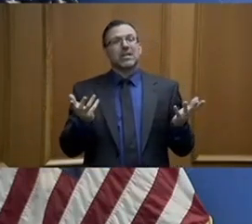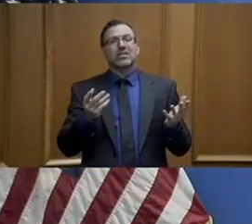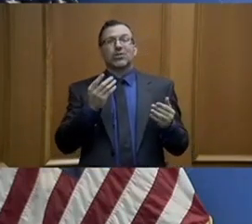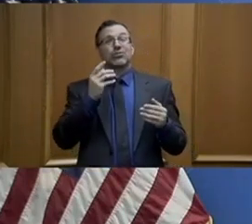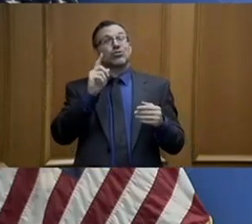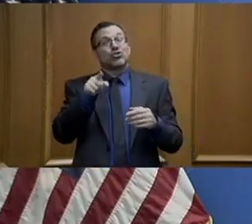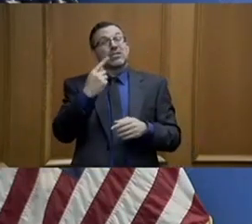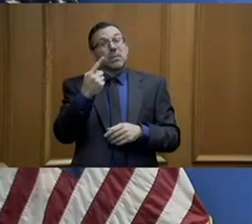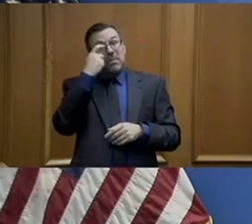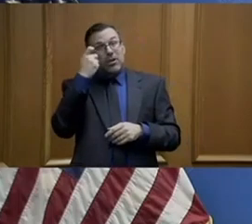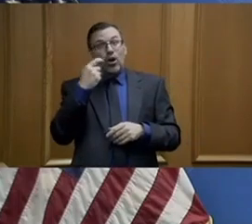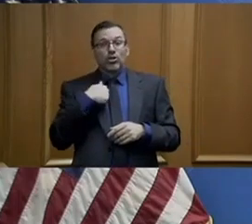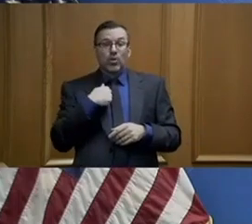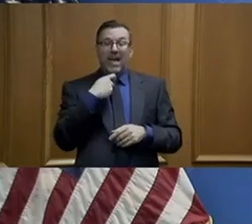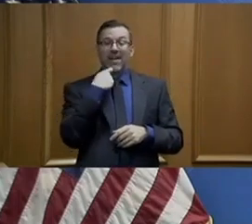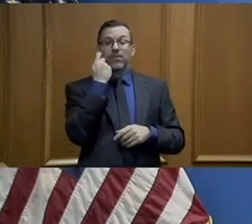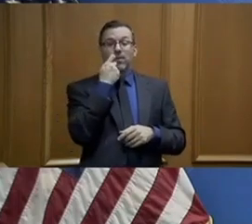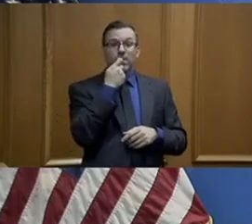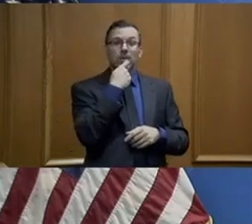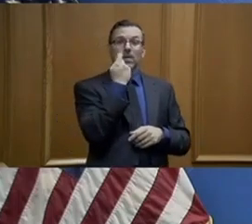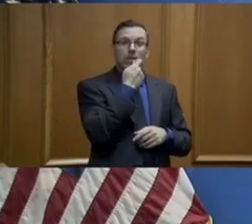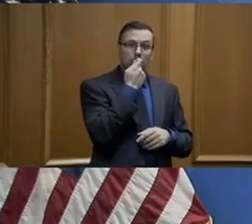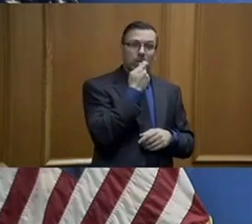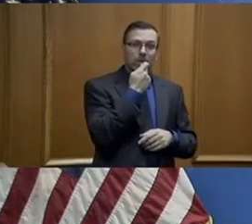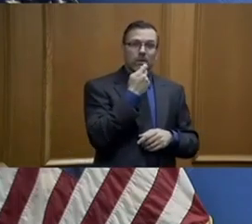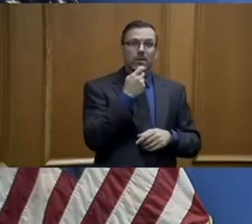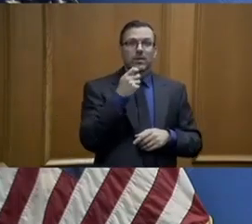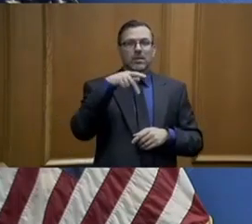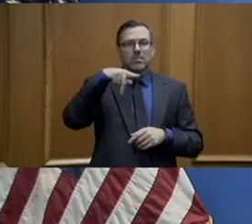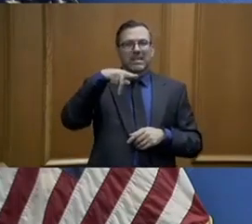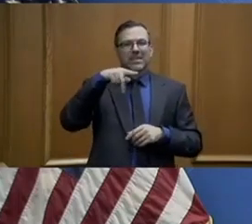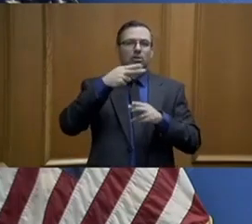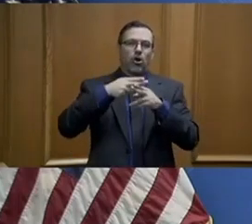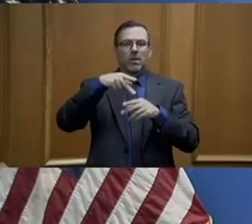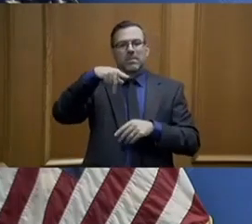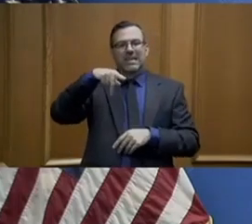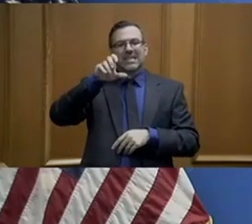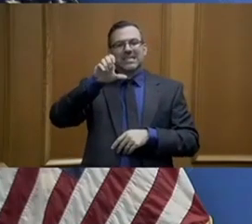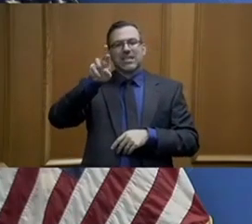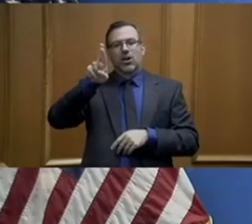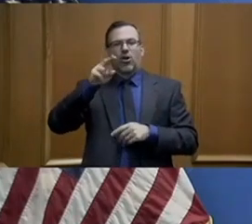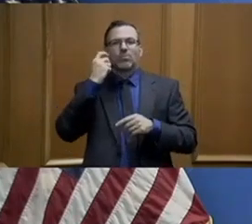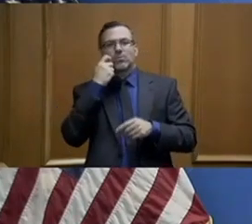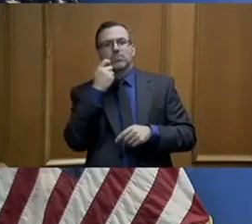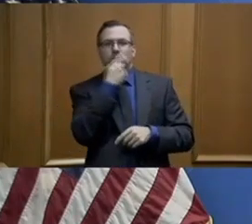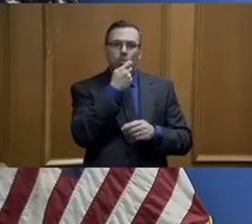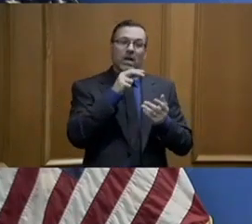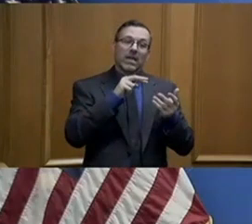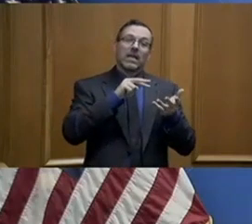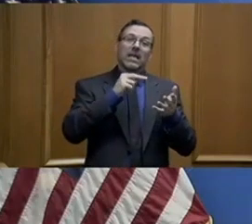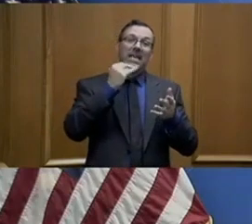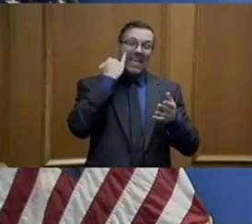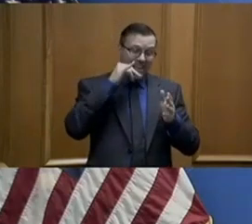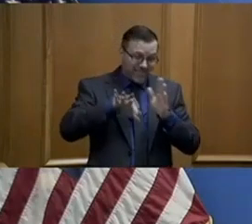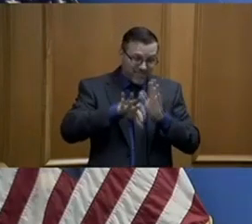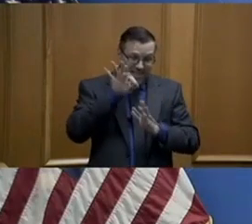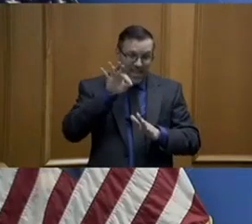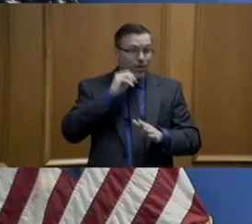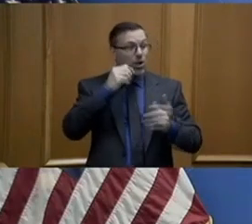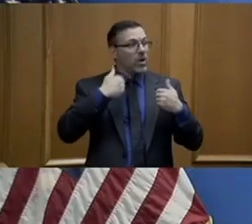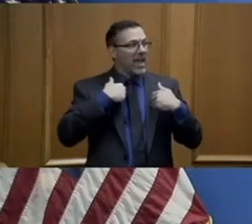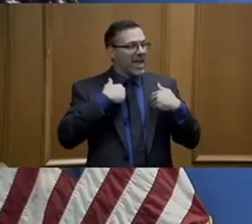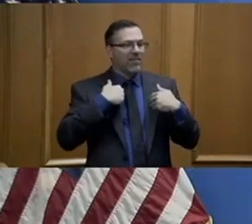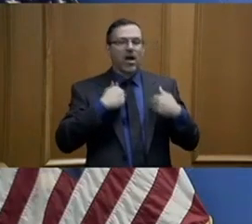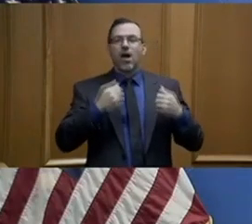getting that diagnostic, what we call PCR or swab test today, only means you're negative today. However, we have a lot